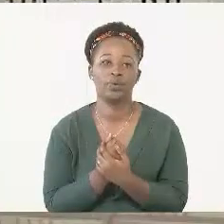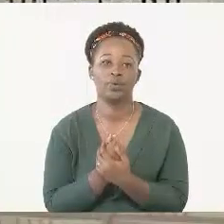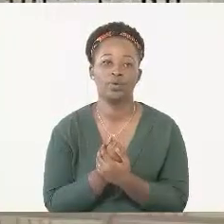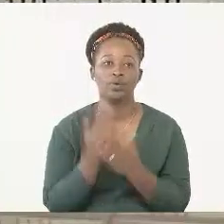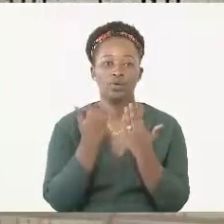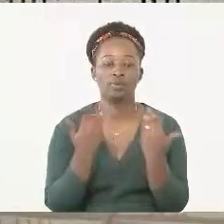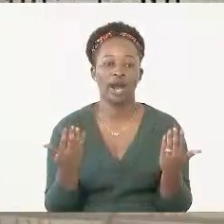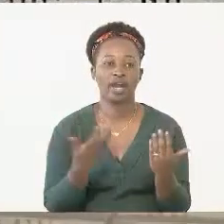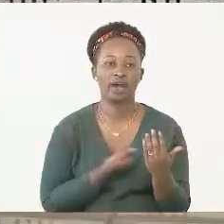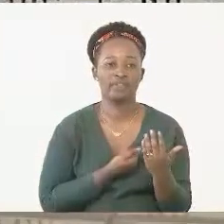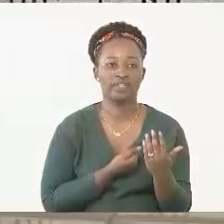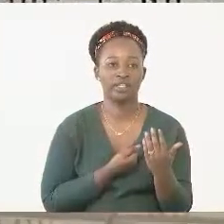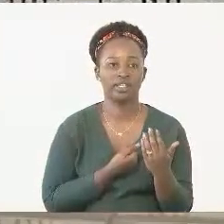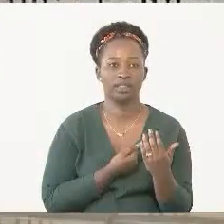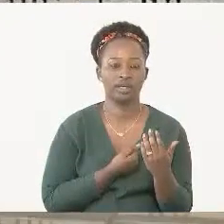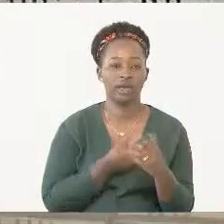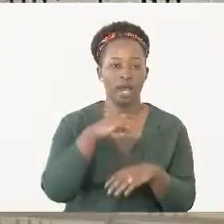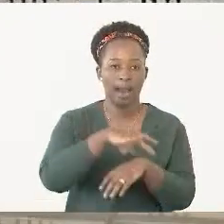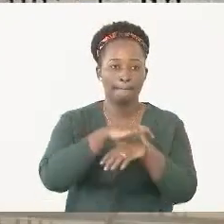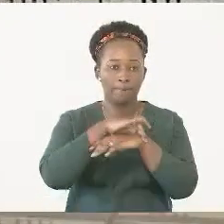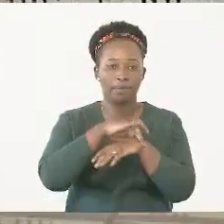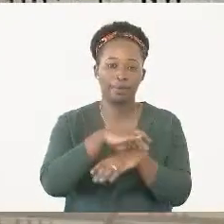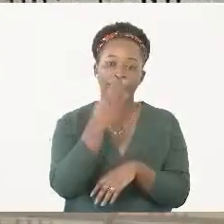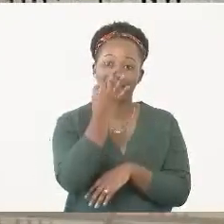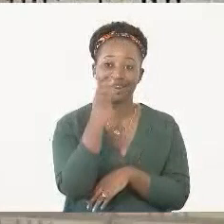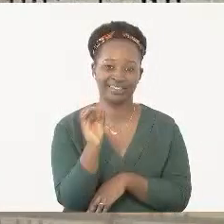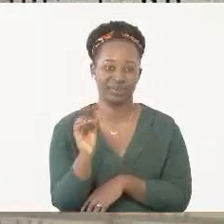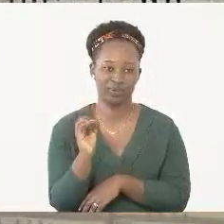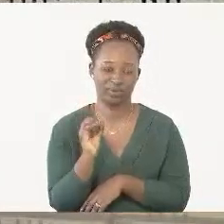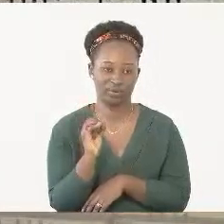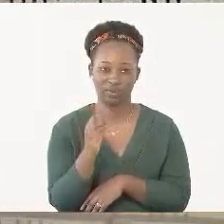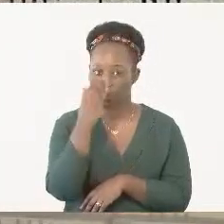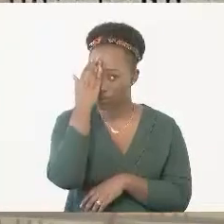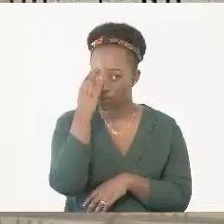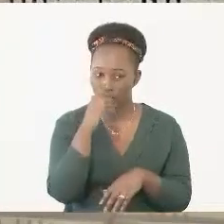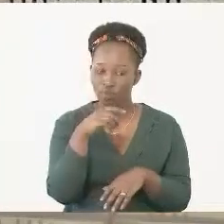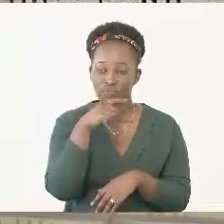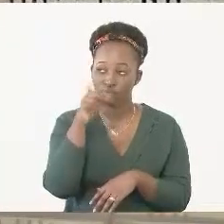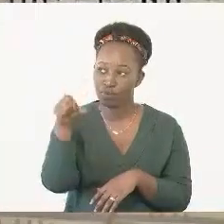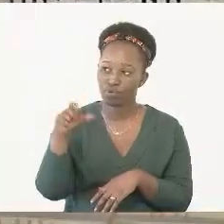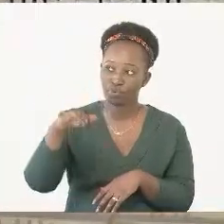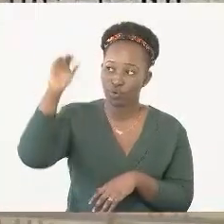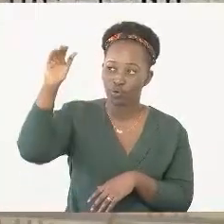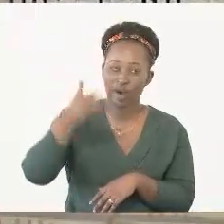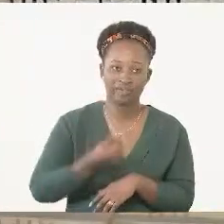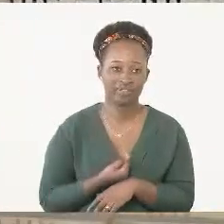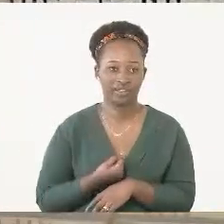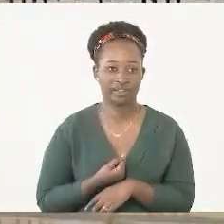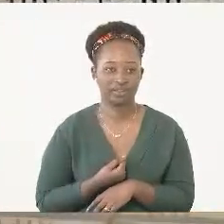has about 300 bones, while the old person